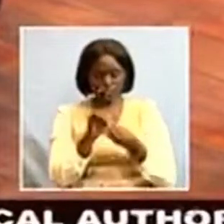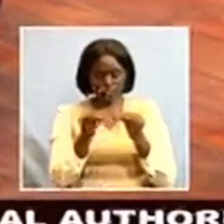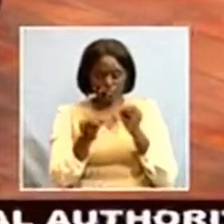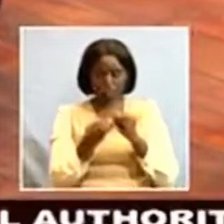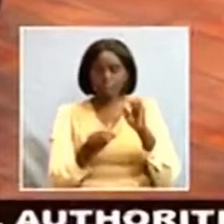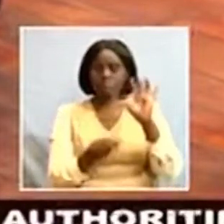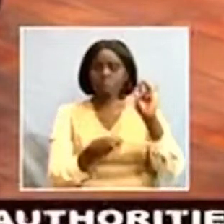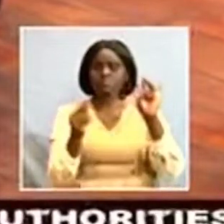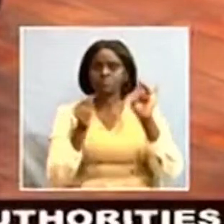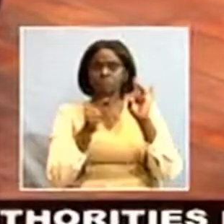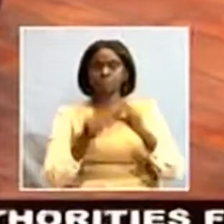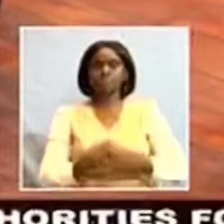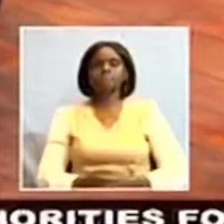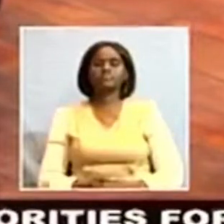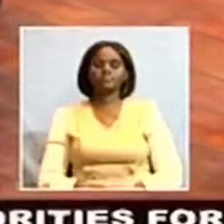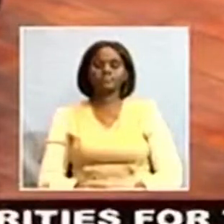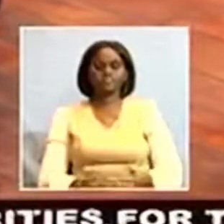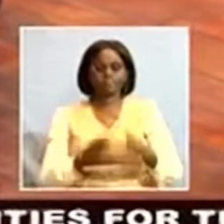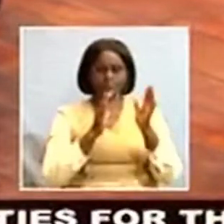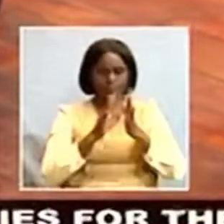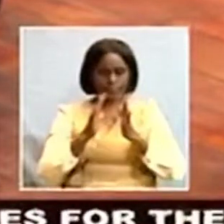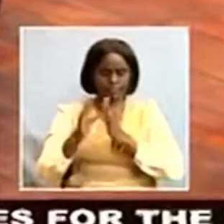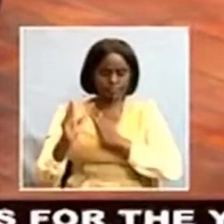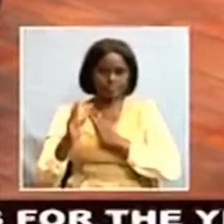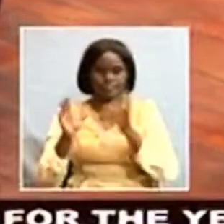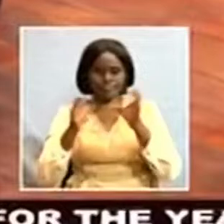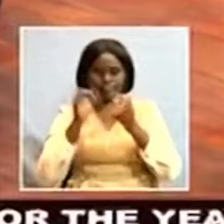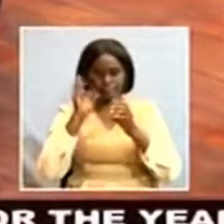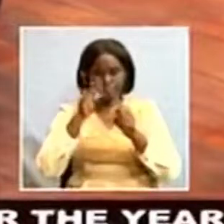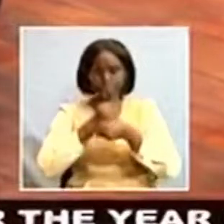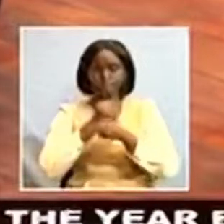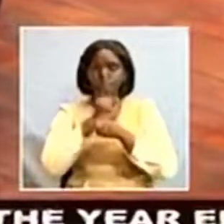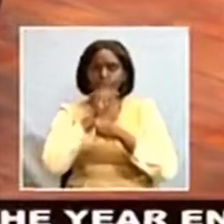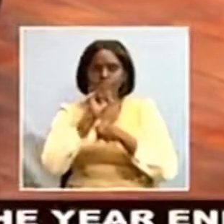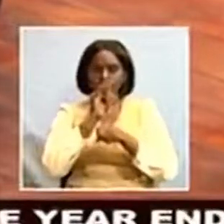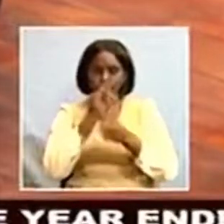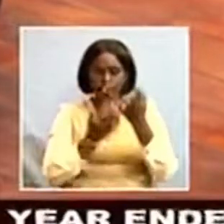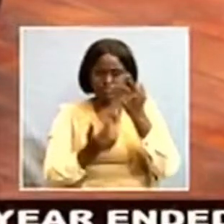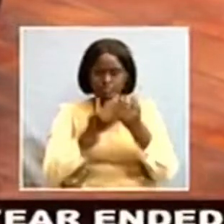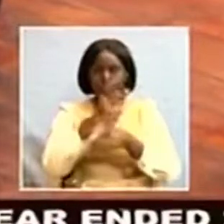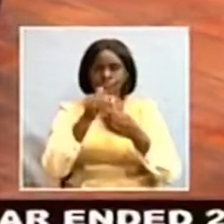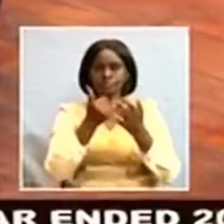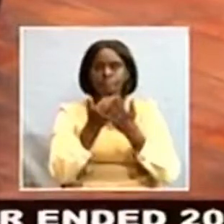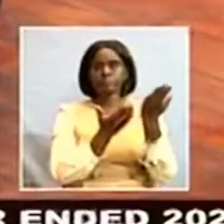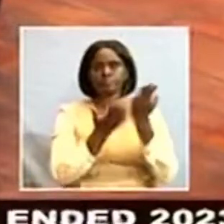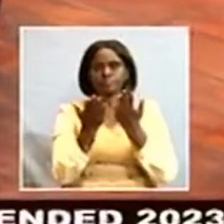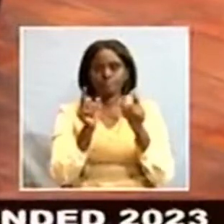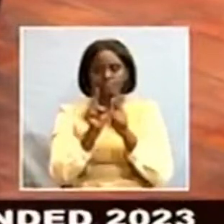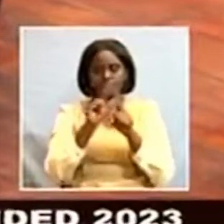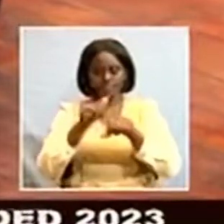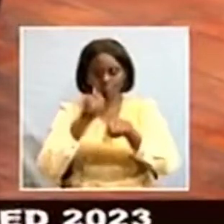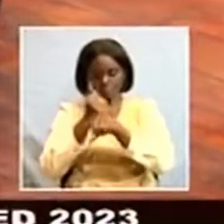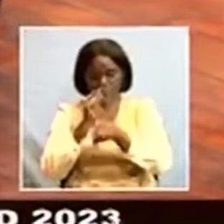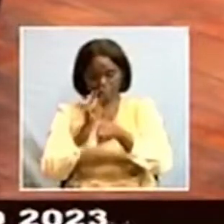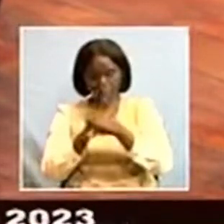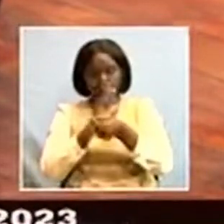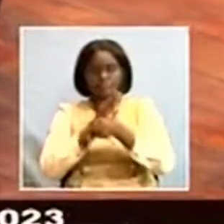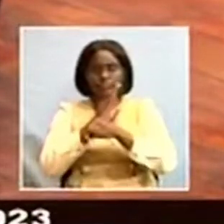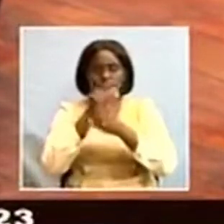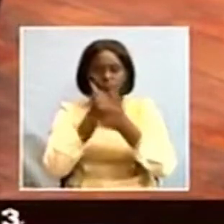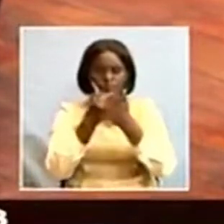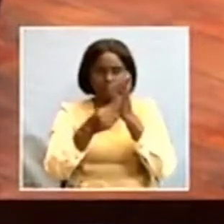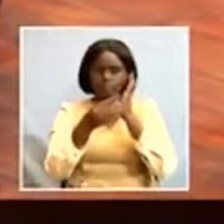8. Remedial measure. Council will ensure that firefighting services are established once